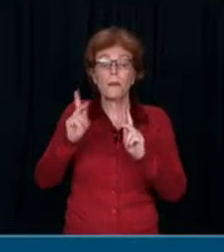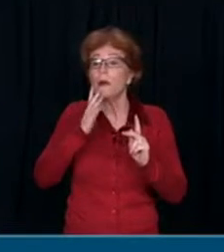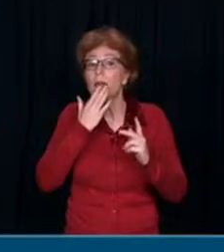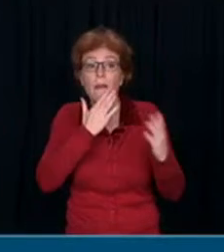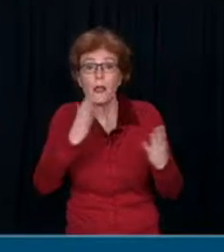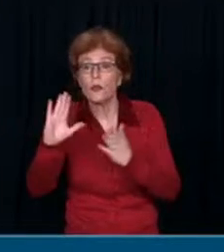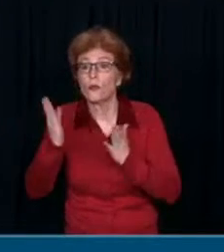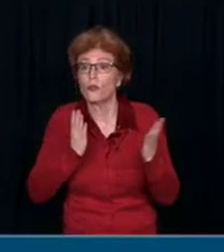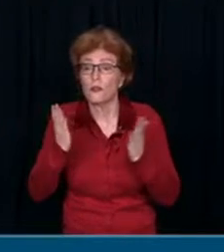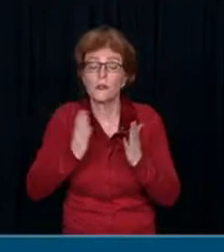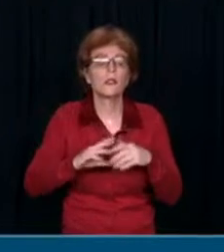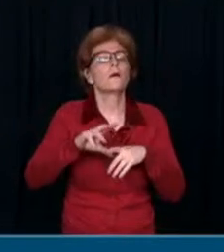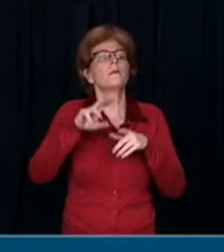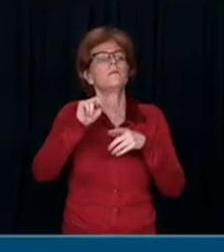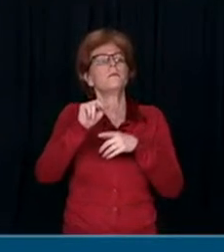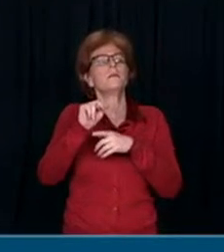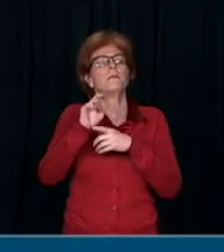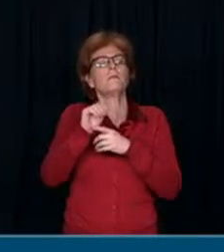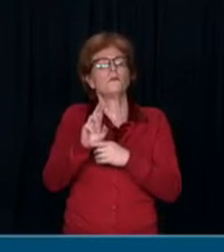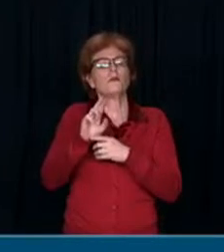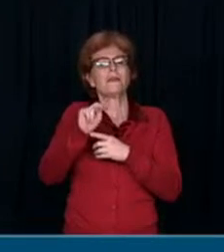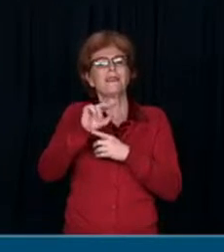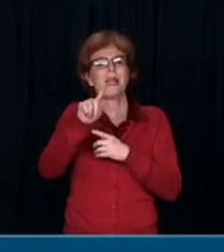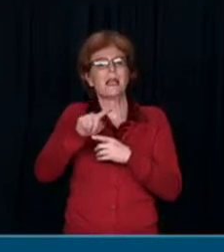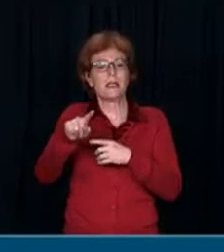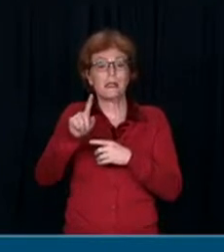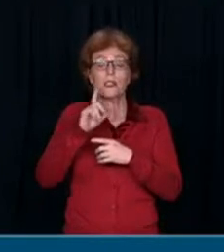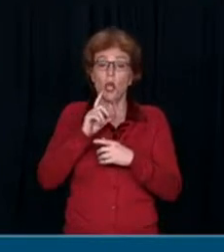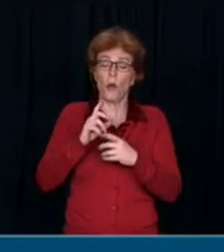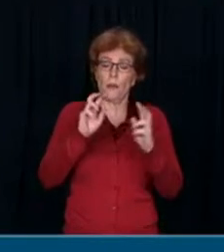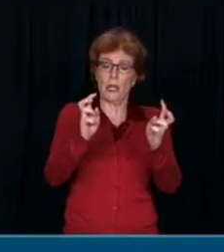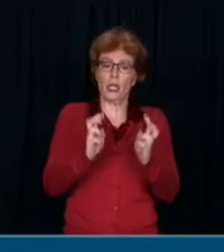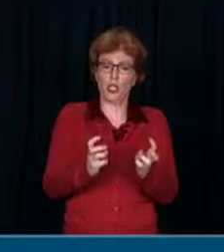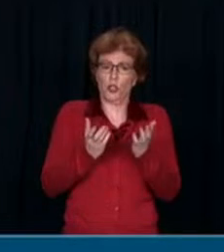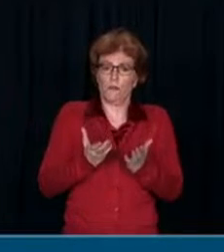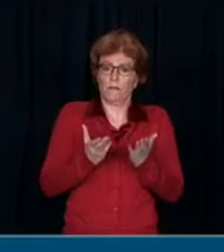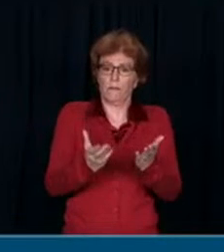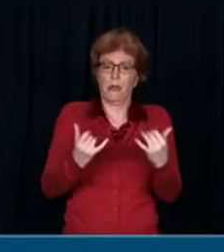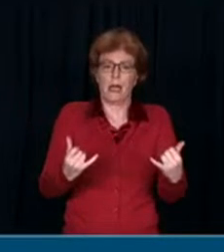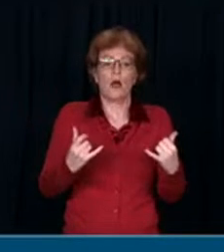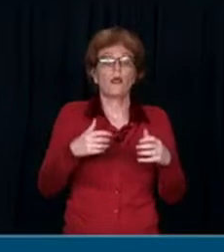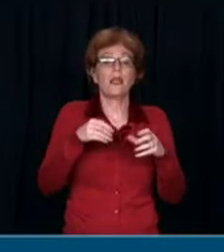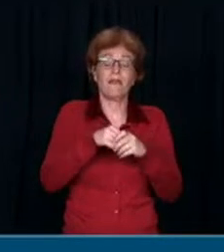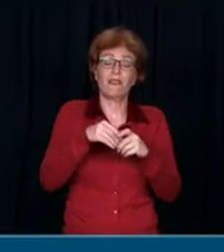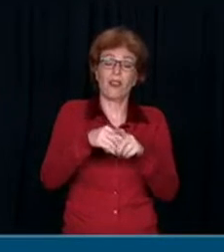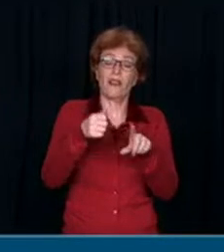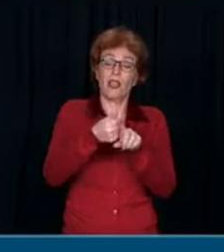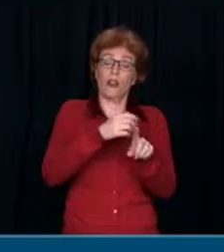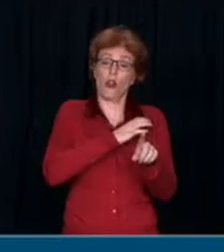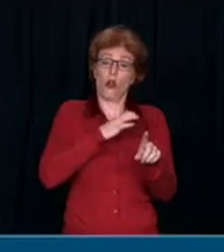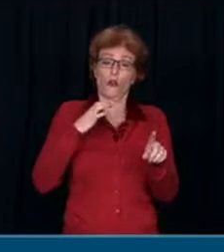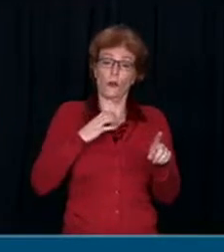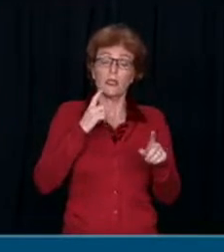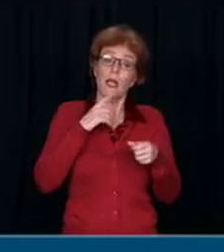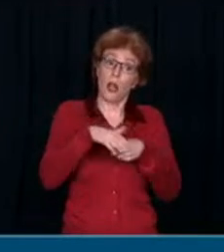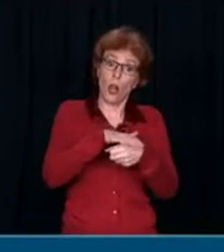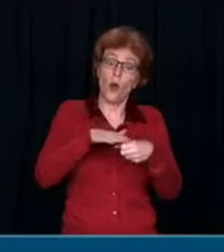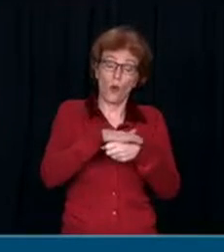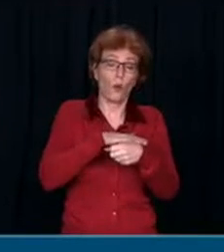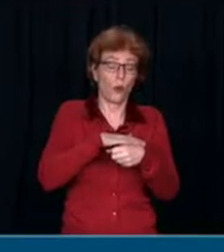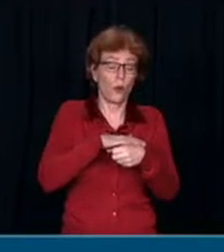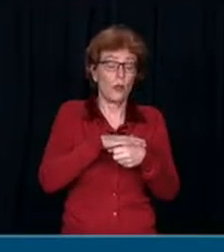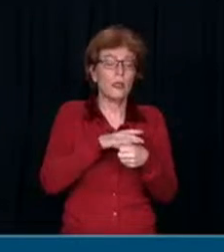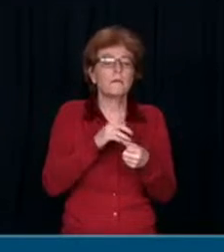So, Mr. Nez, let's dive deeper into some of those issues that would be on the table if you were in Congress, and very localized at